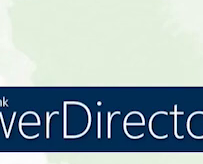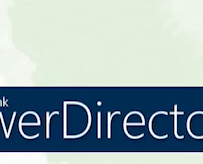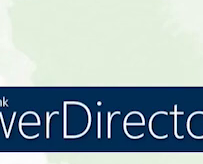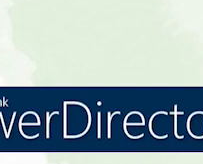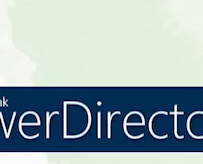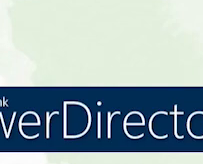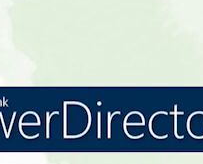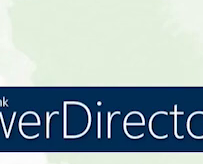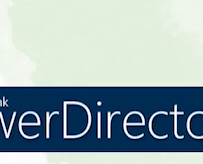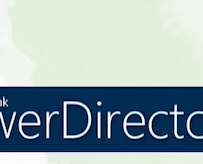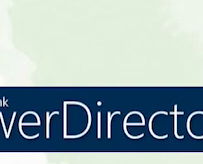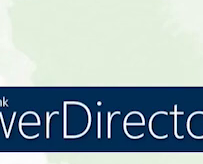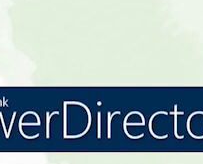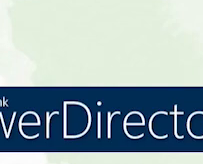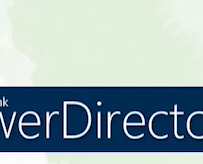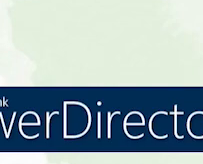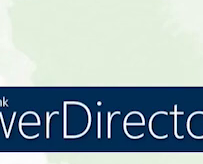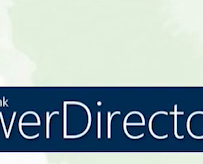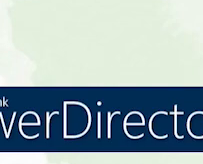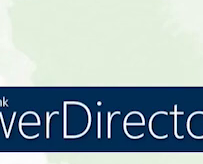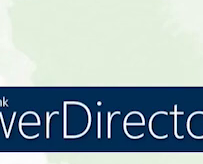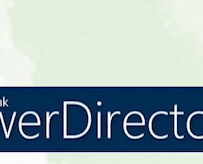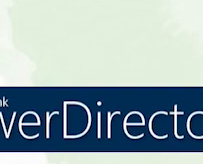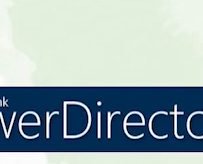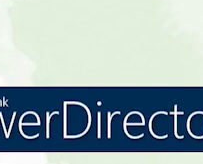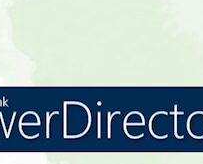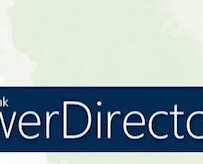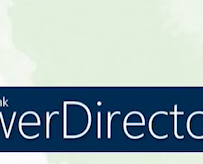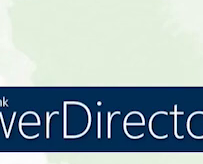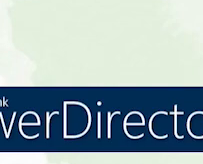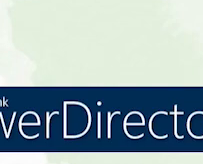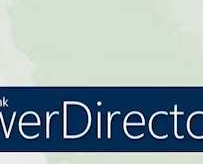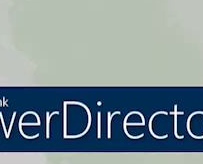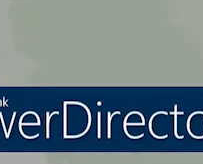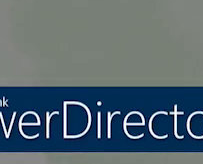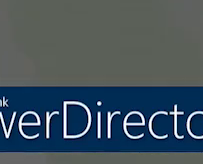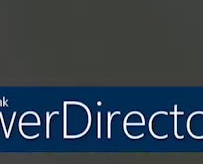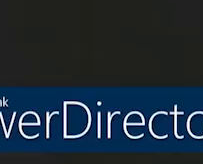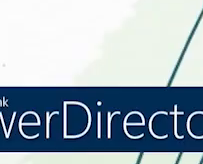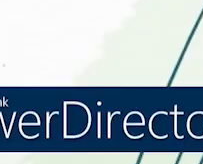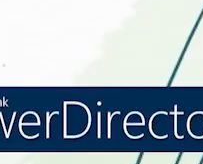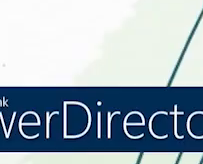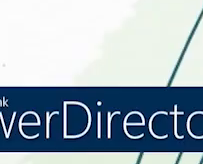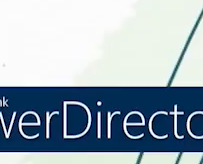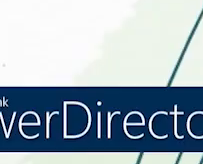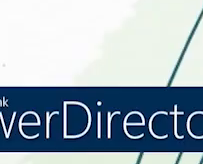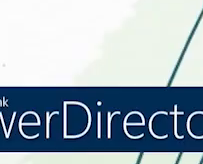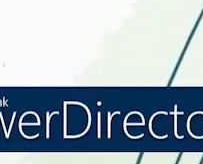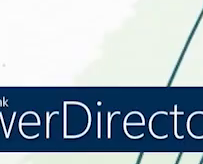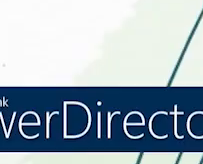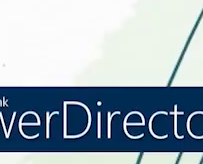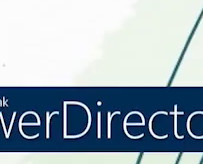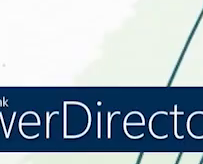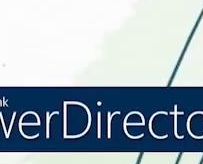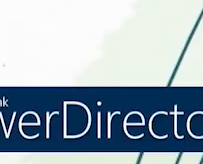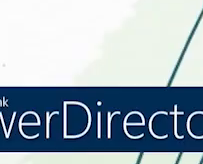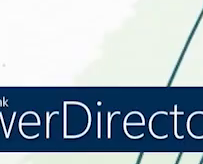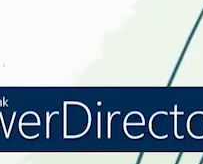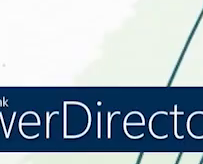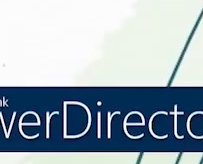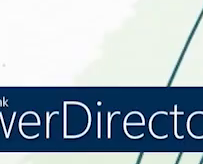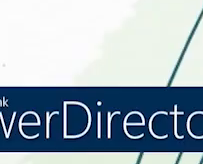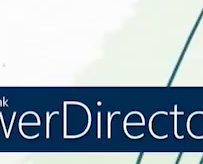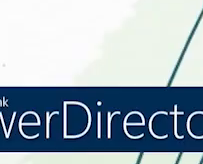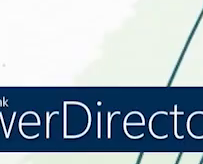growing media for vegetable production using roasting method. Here are the tools and